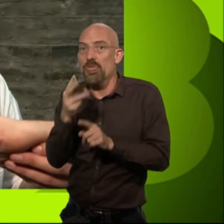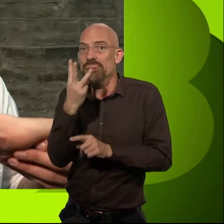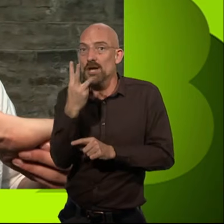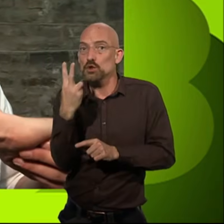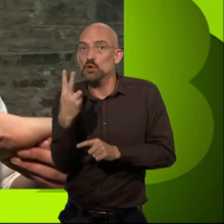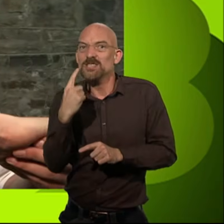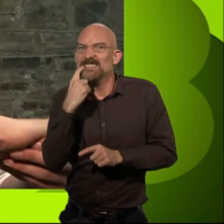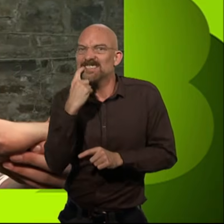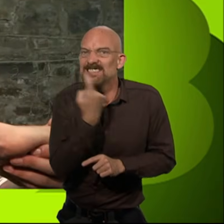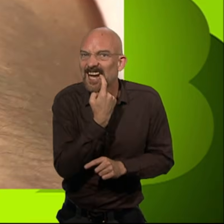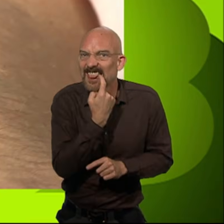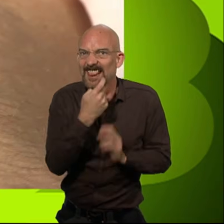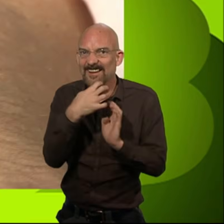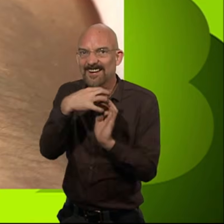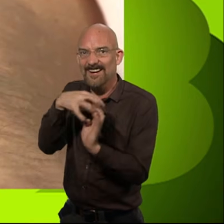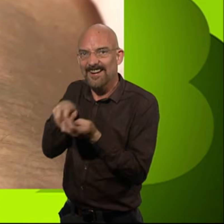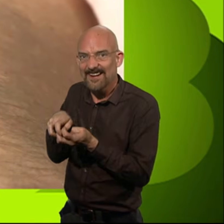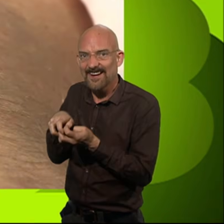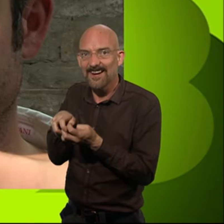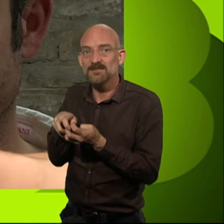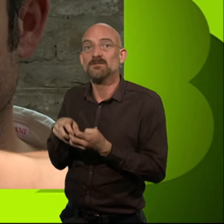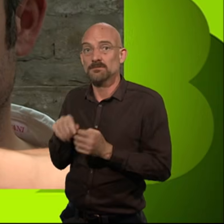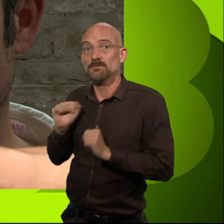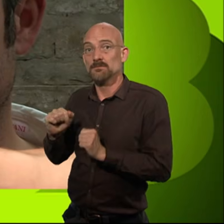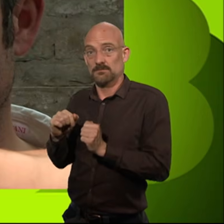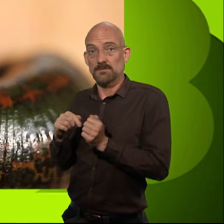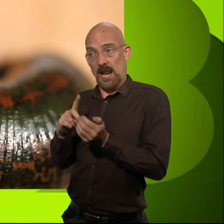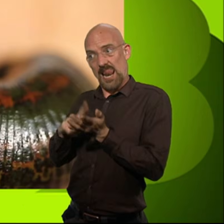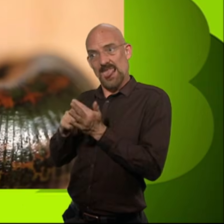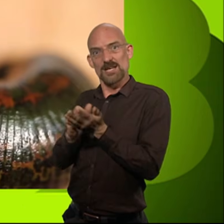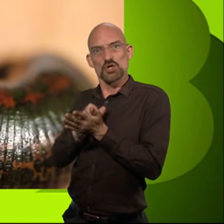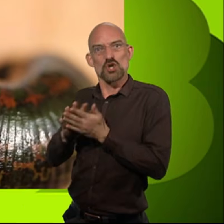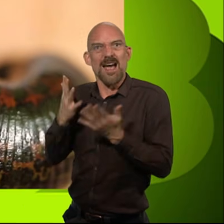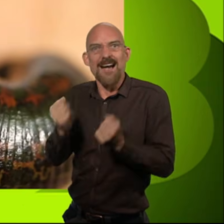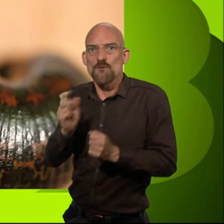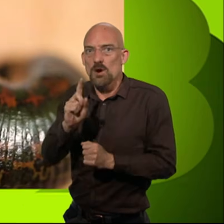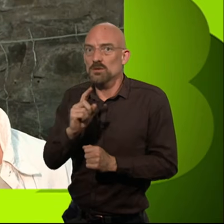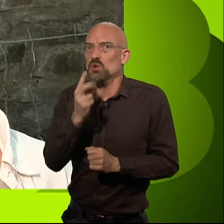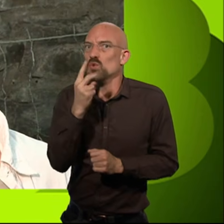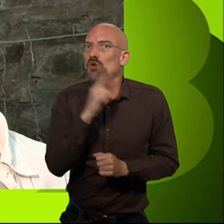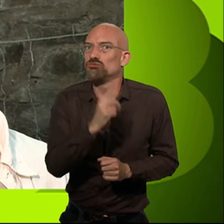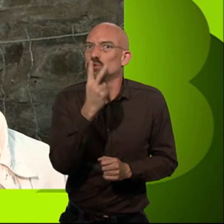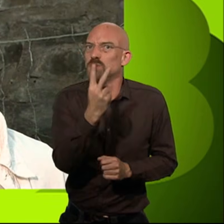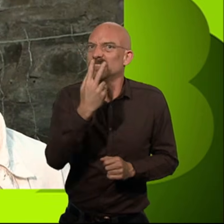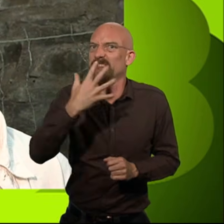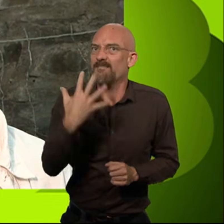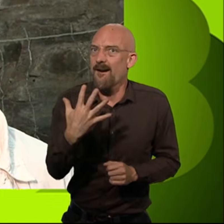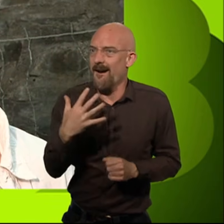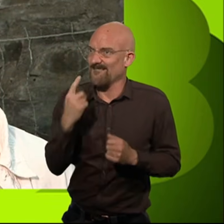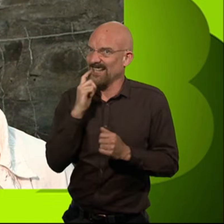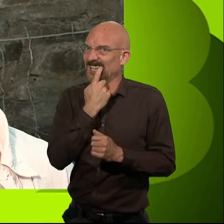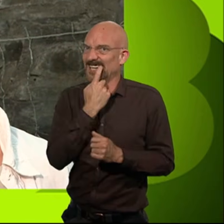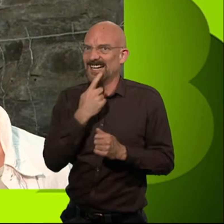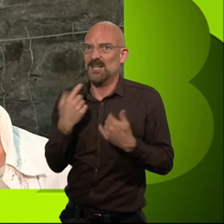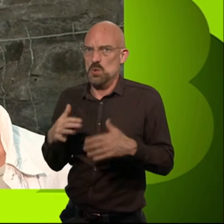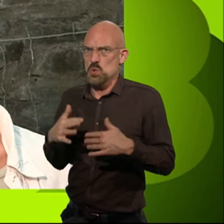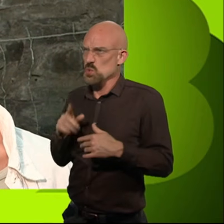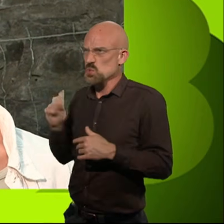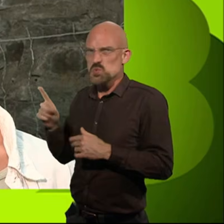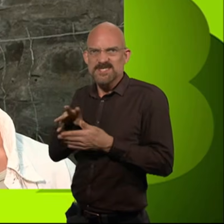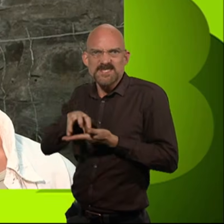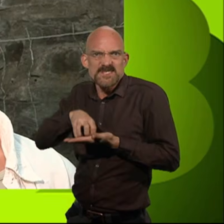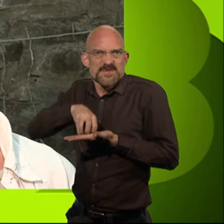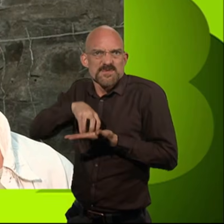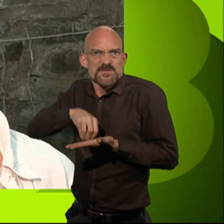one. Whilst it's on my arm, it's going to eat 5 times its own body weight in my blood. That's the equivalent of me eating a small cow. Hooves